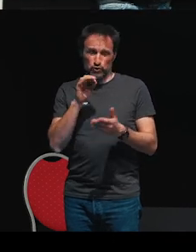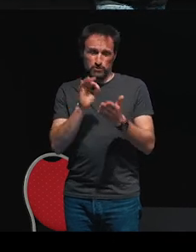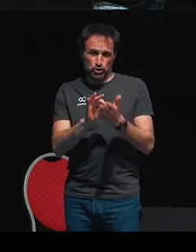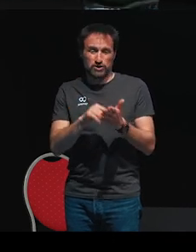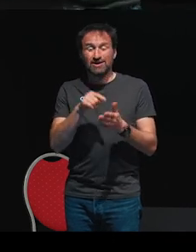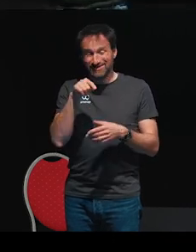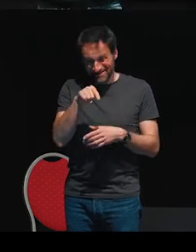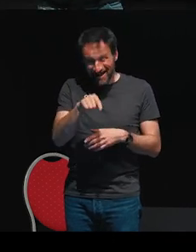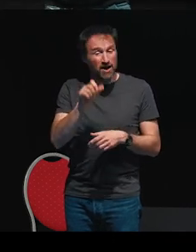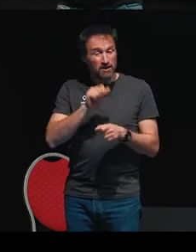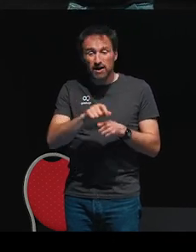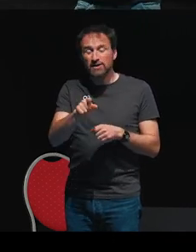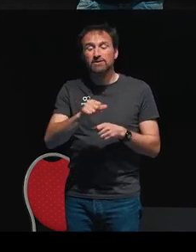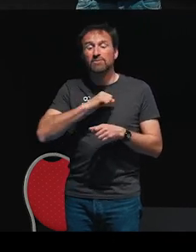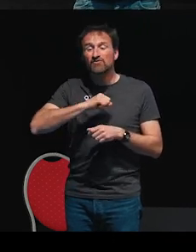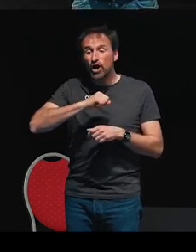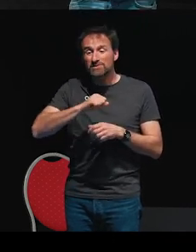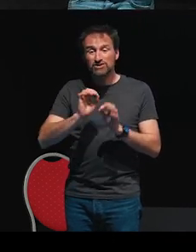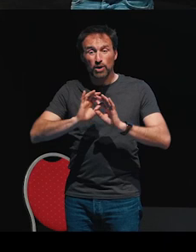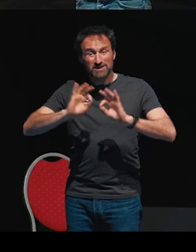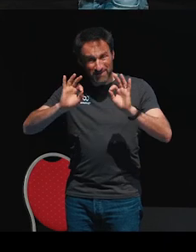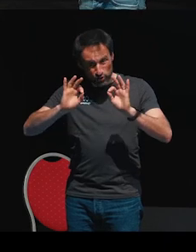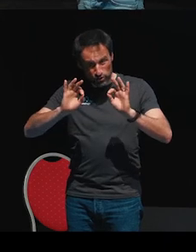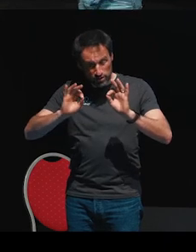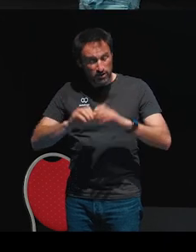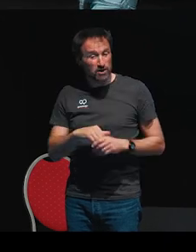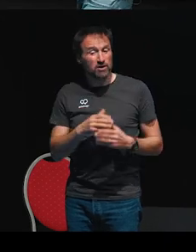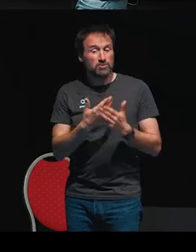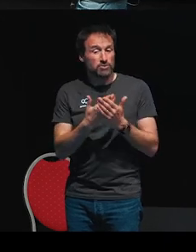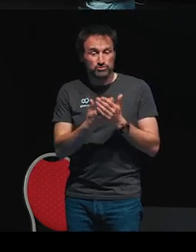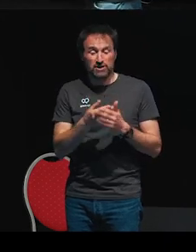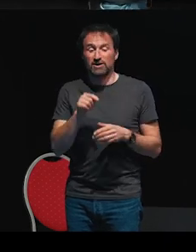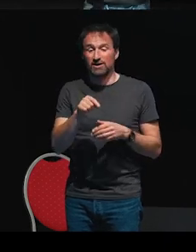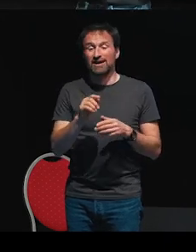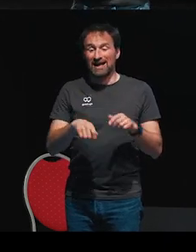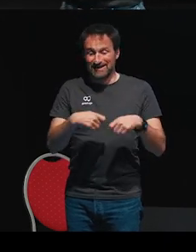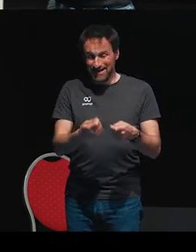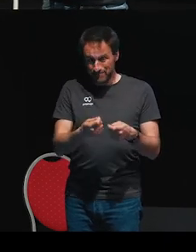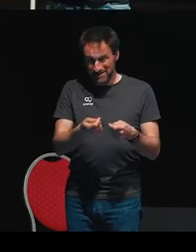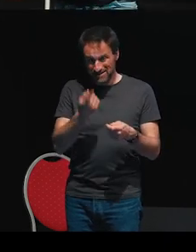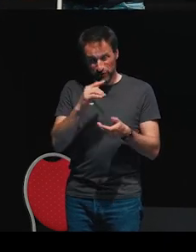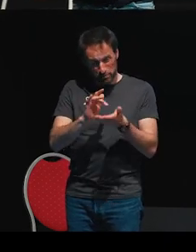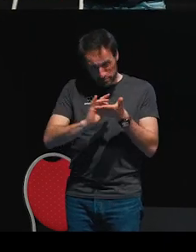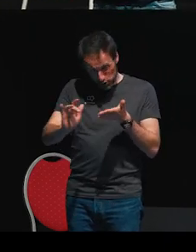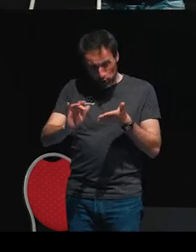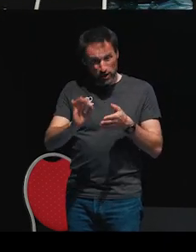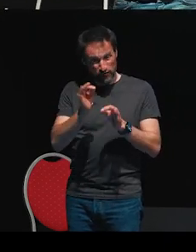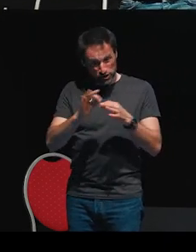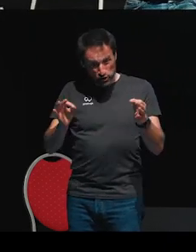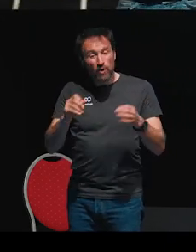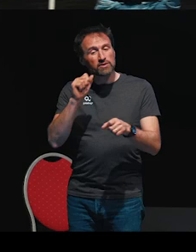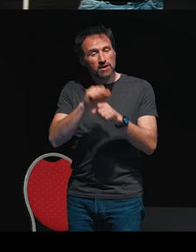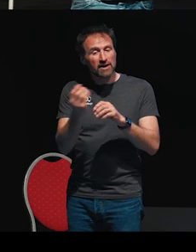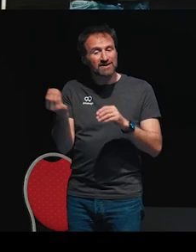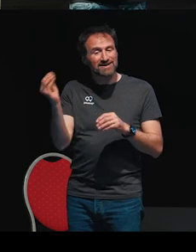introduce some performance optimization. For example, you can cache the result of a pure function. If